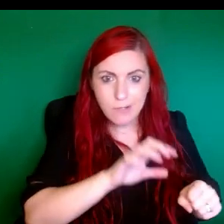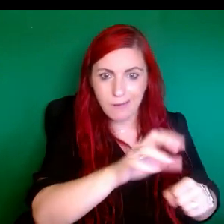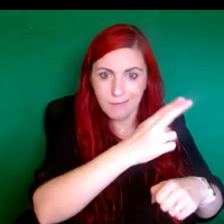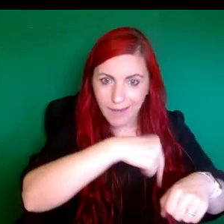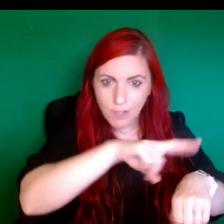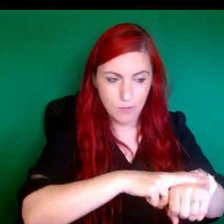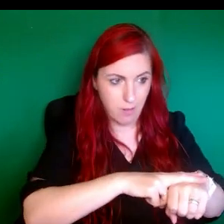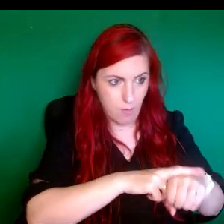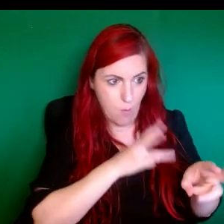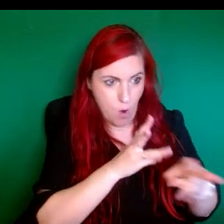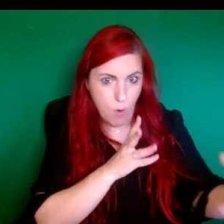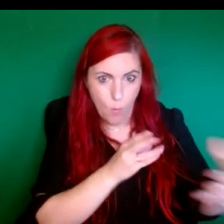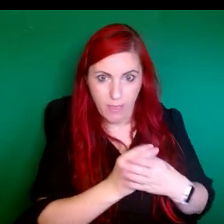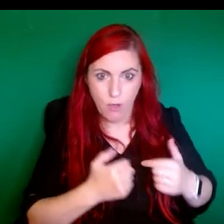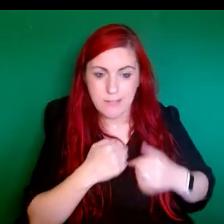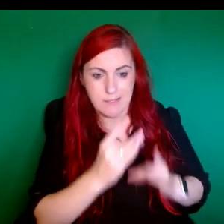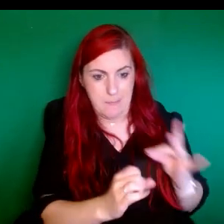these funding arrangements are in place.